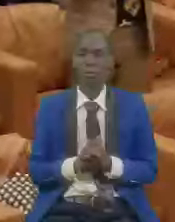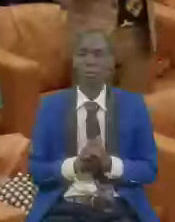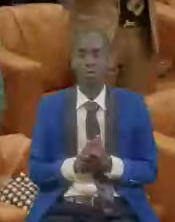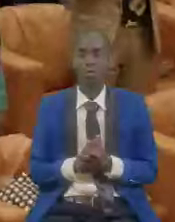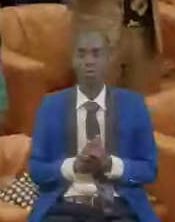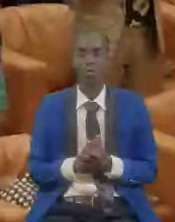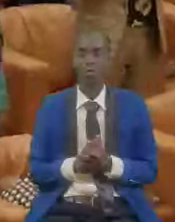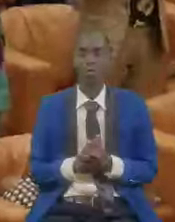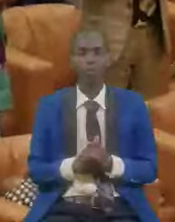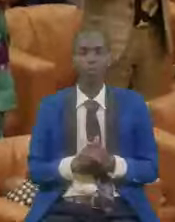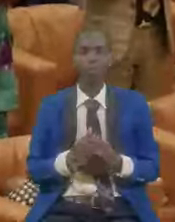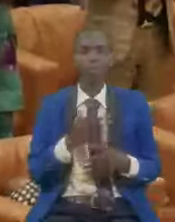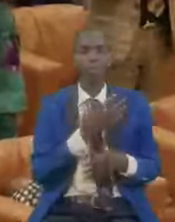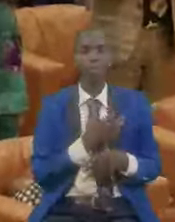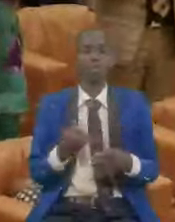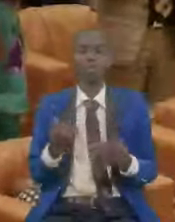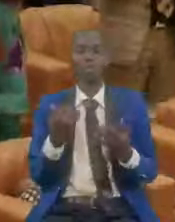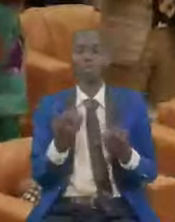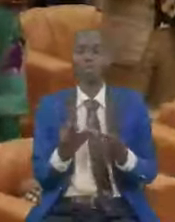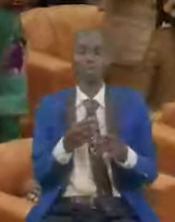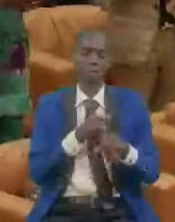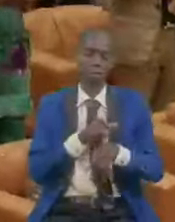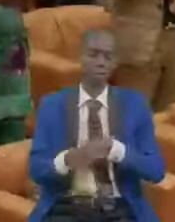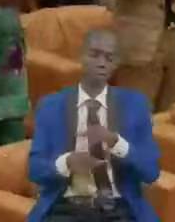deceive themselves,